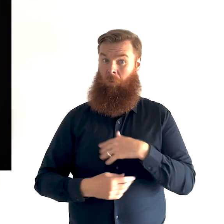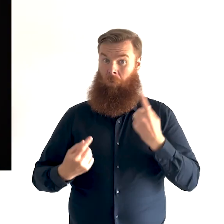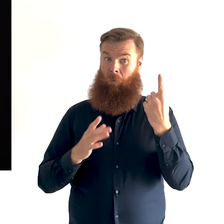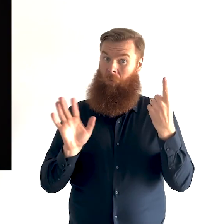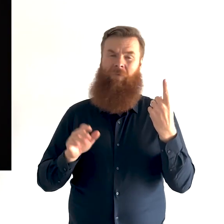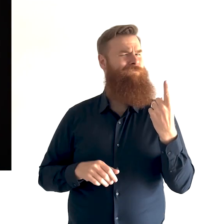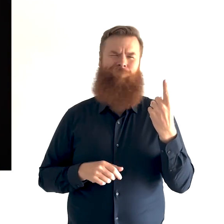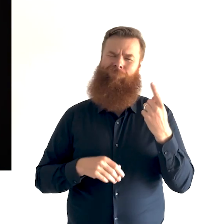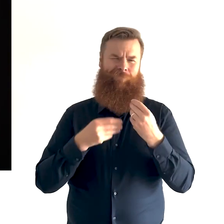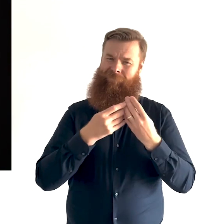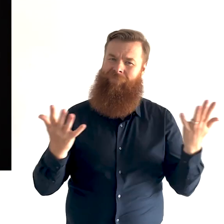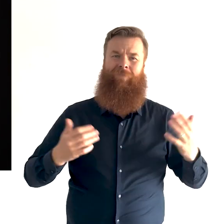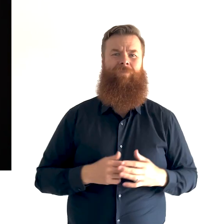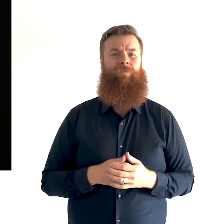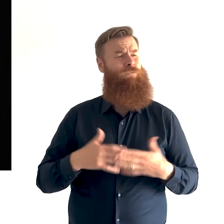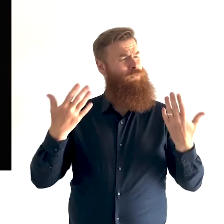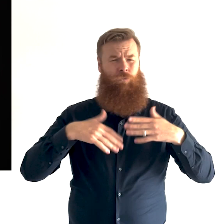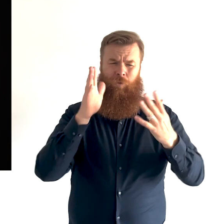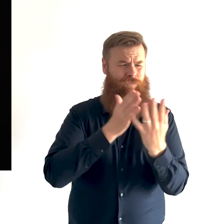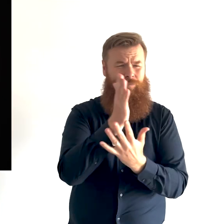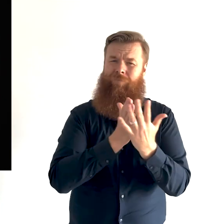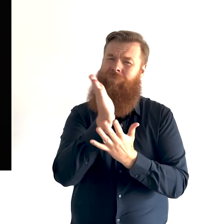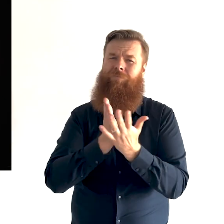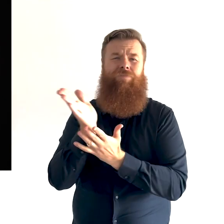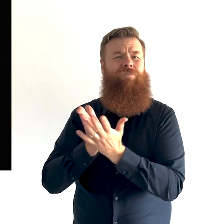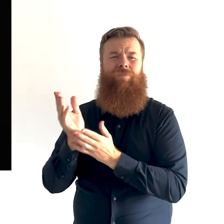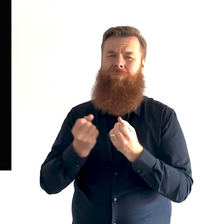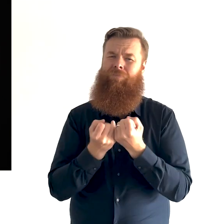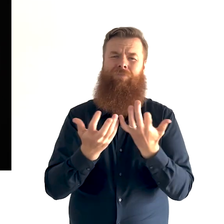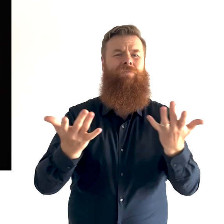am more than my disability. Way more.